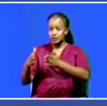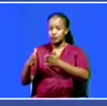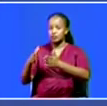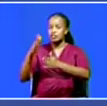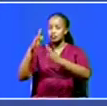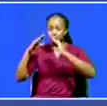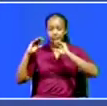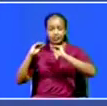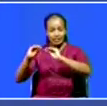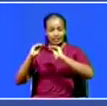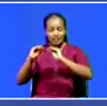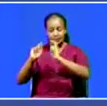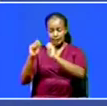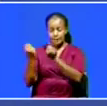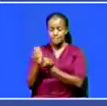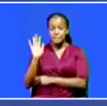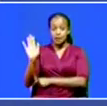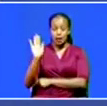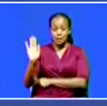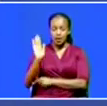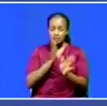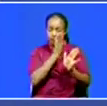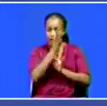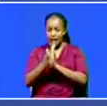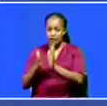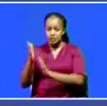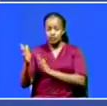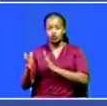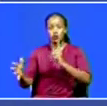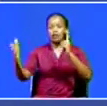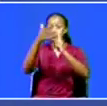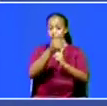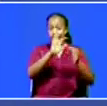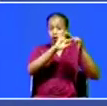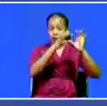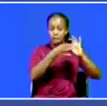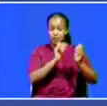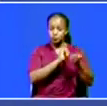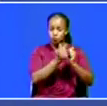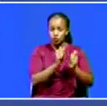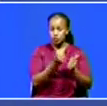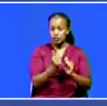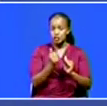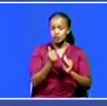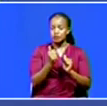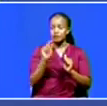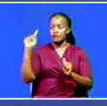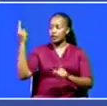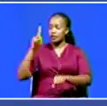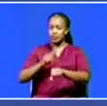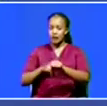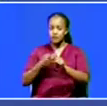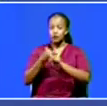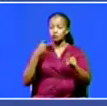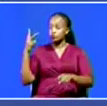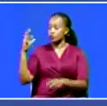the continent to secure a first ever qualification to the Olympic Games. For the first time since 2004, Bitok says his